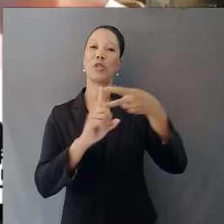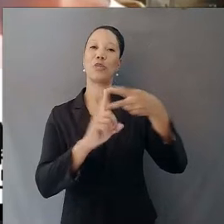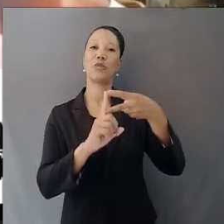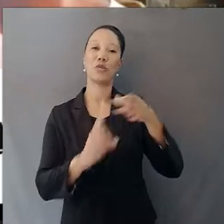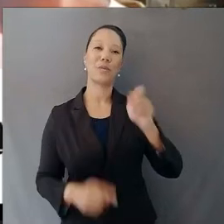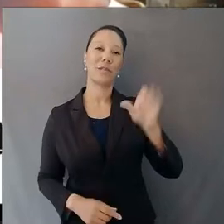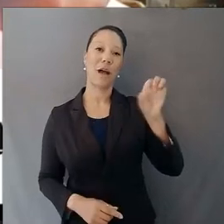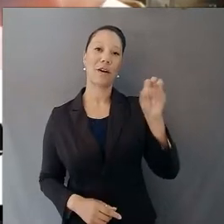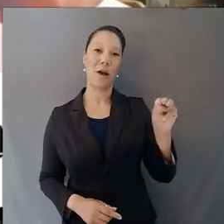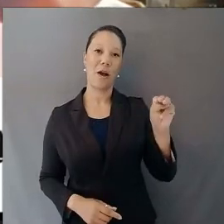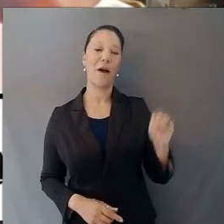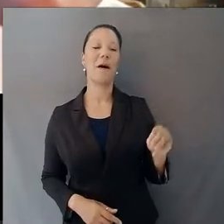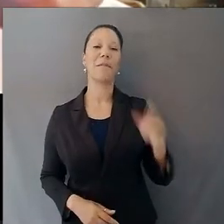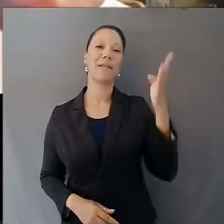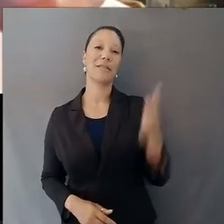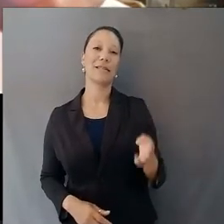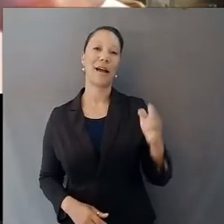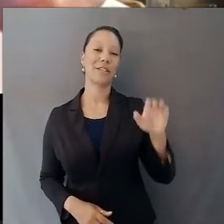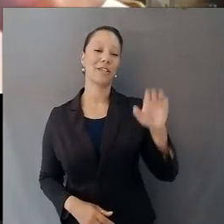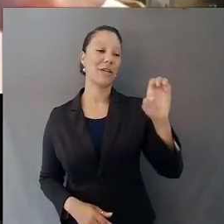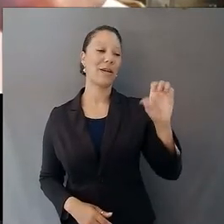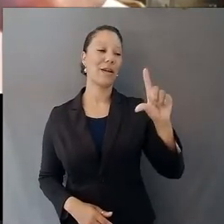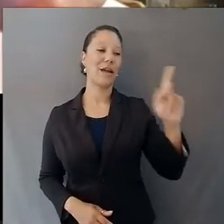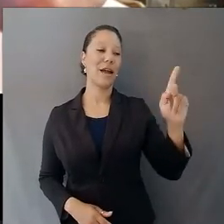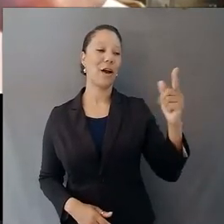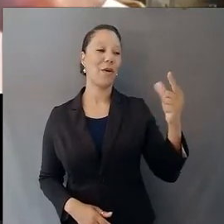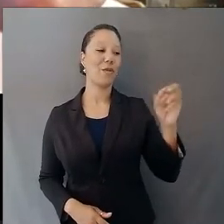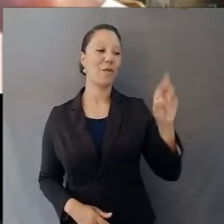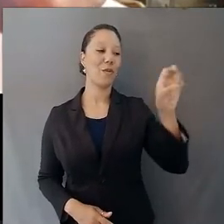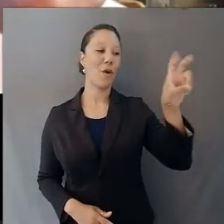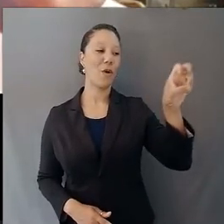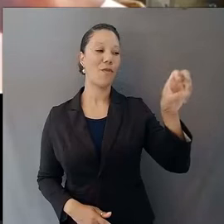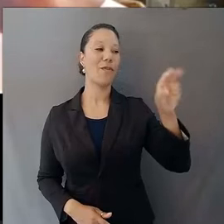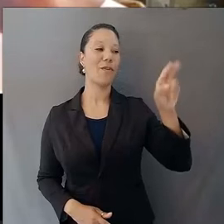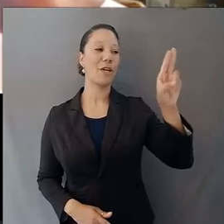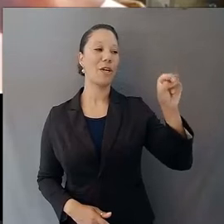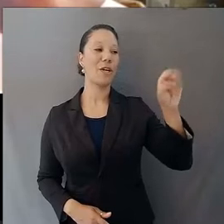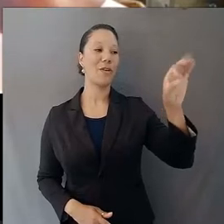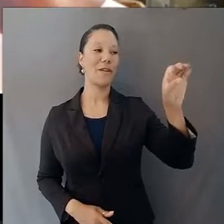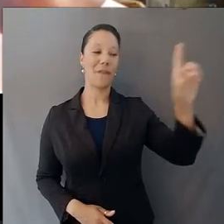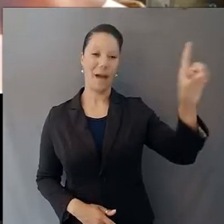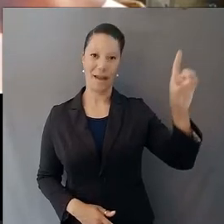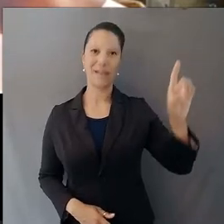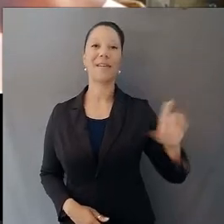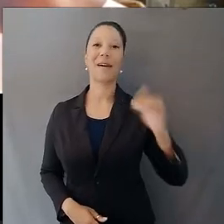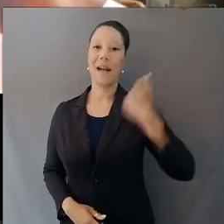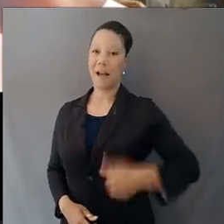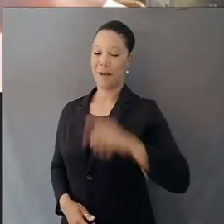youtube.com/Elk Grove Unified. I'm Santhi Pinkerton. And I'm Sandeep Dosanjh. Thank you for watching. We'll see you next time.